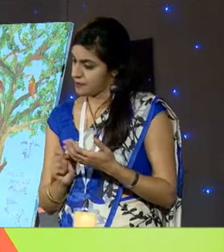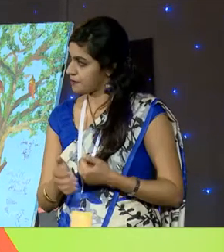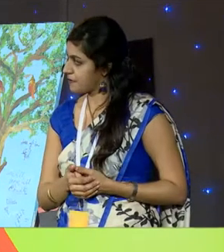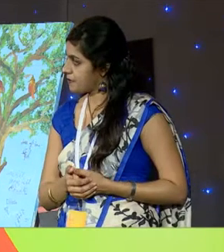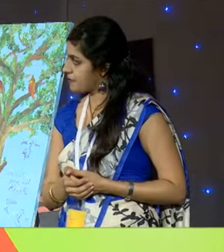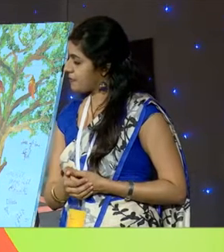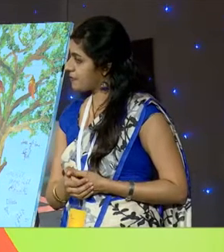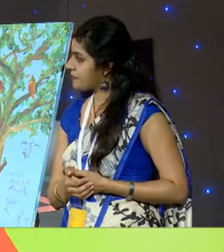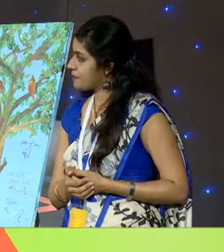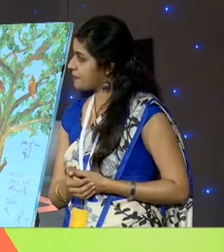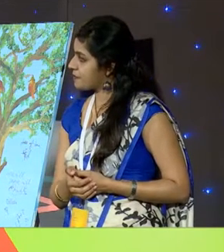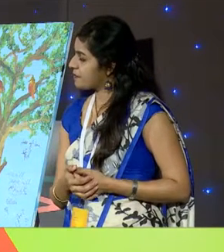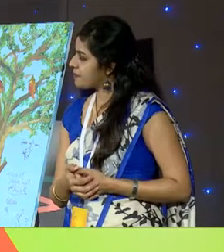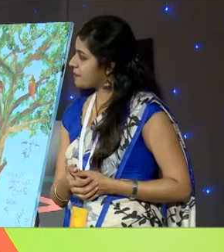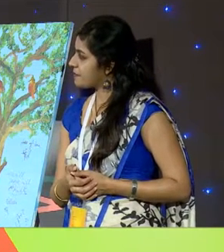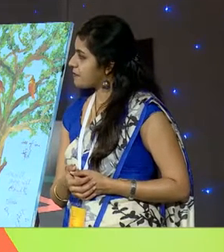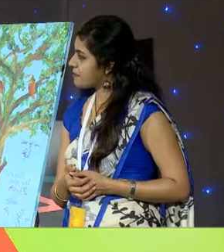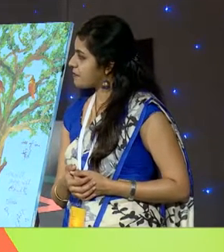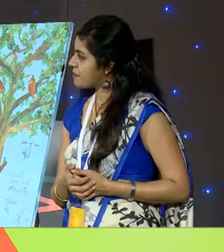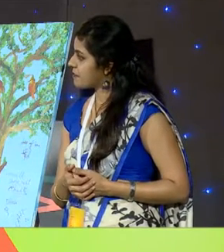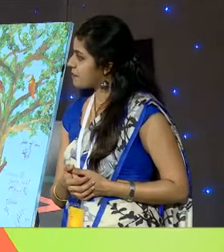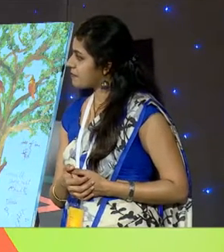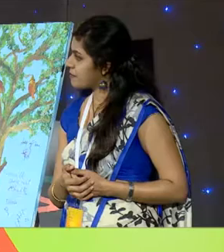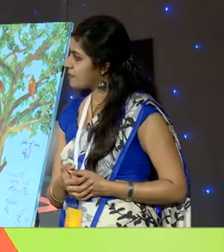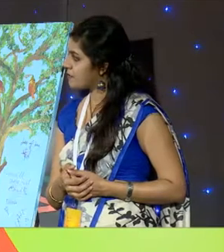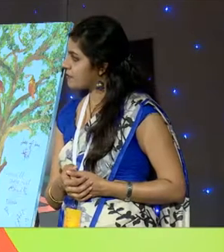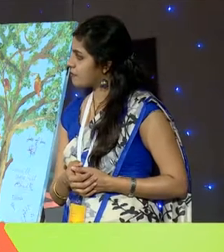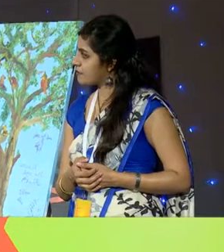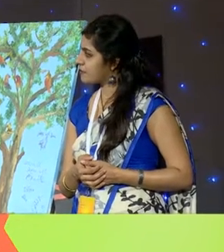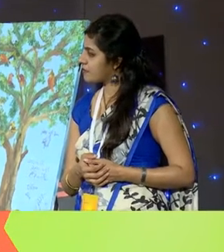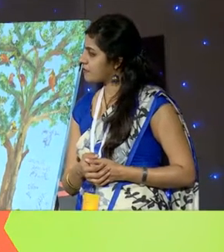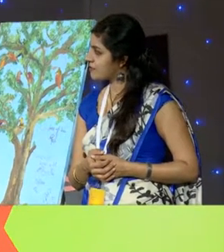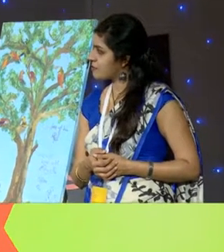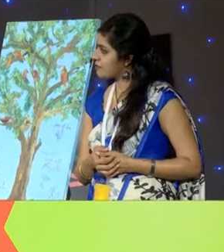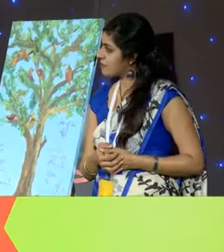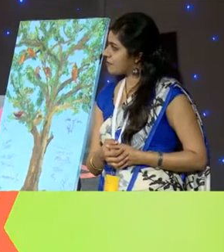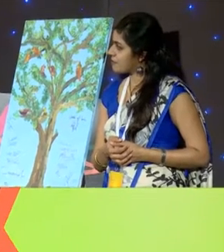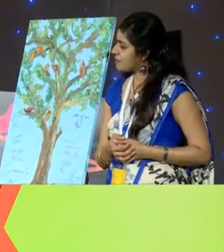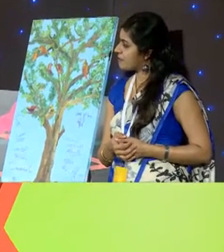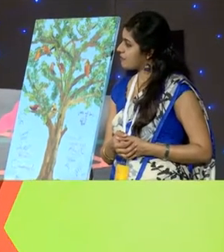a beautiful picture, don't the world laugh at you clapping its hands?"